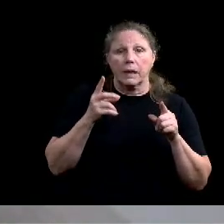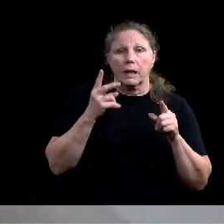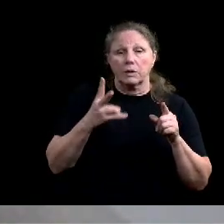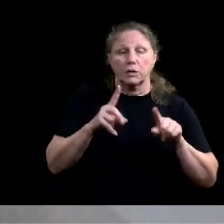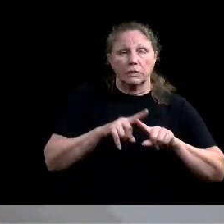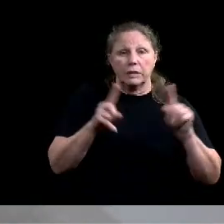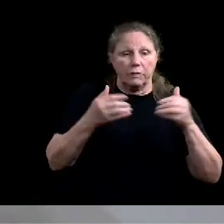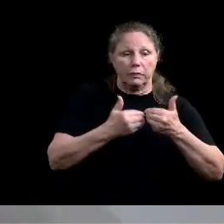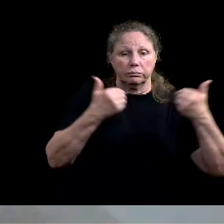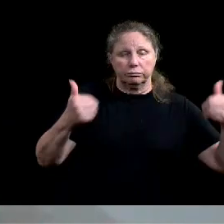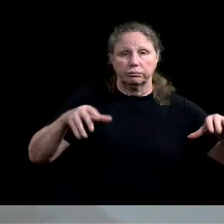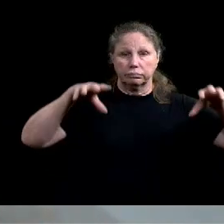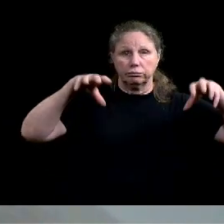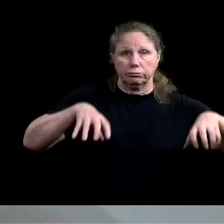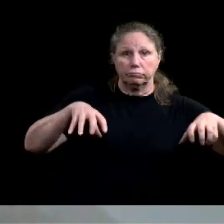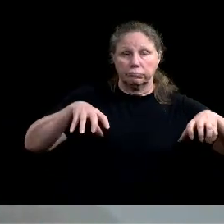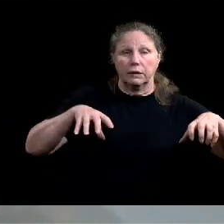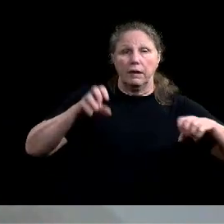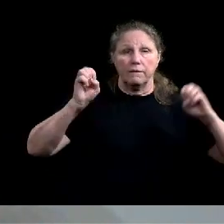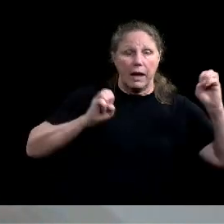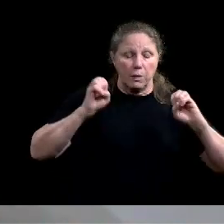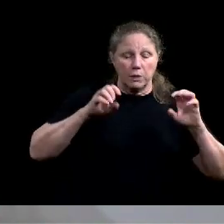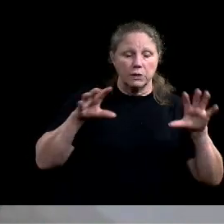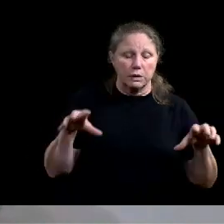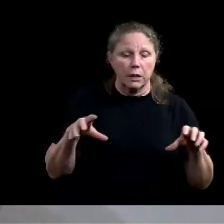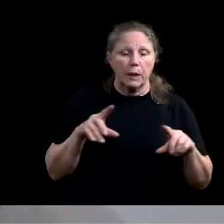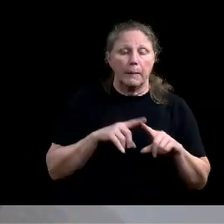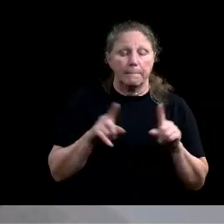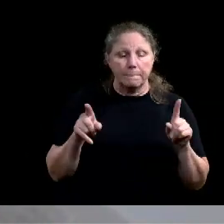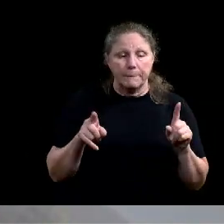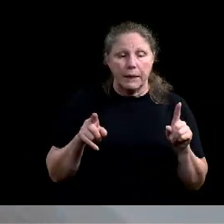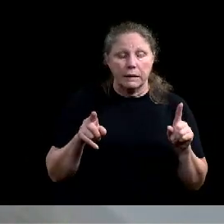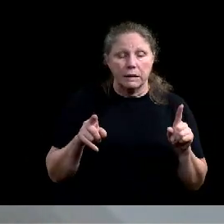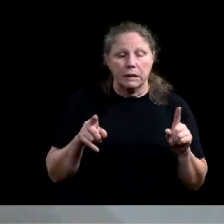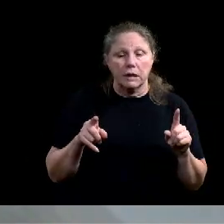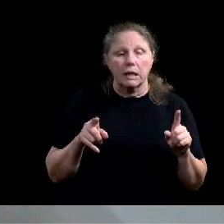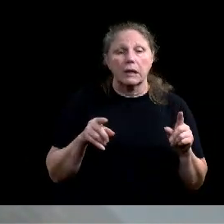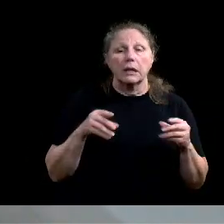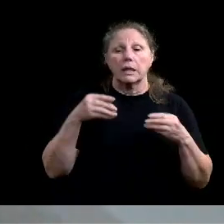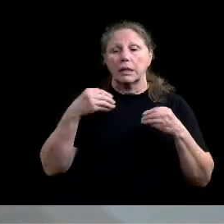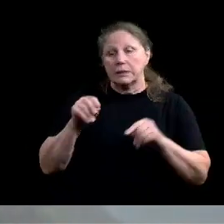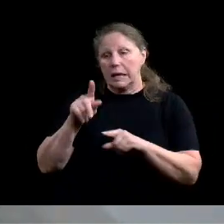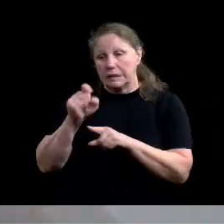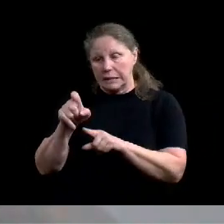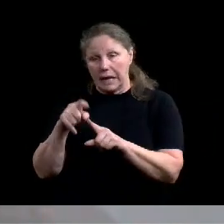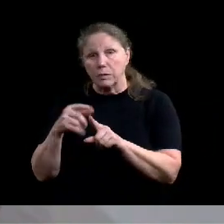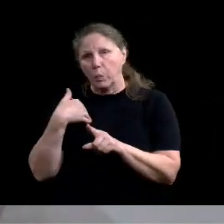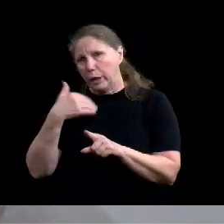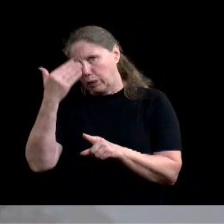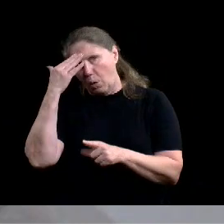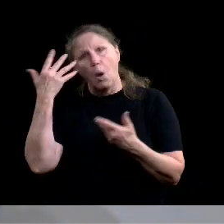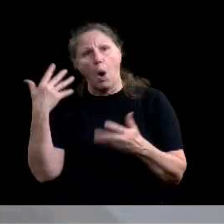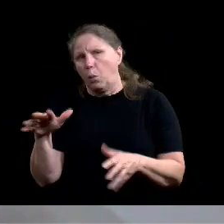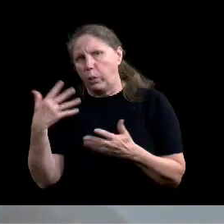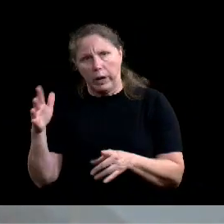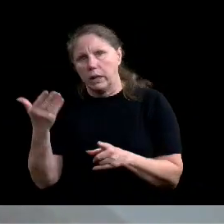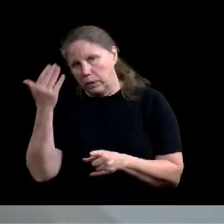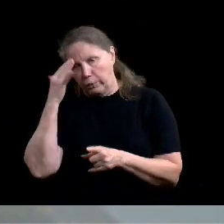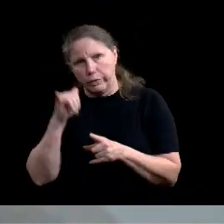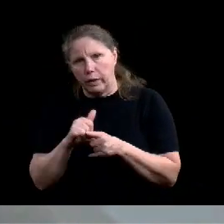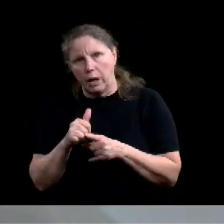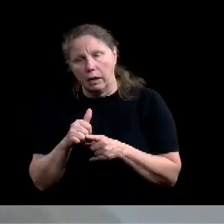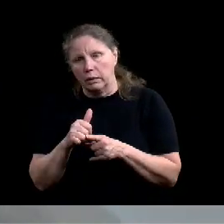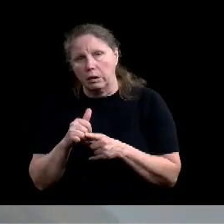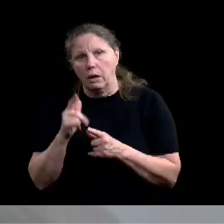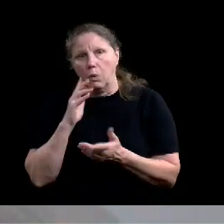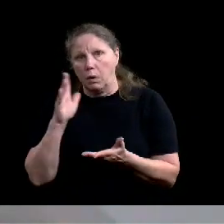But obviously, sales tax, we already know that there's a significant drop